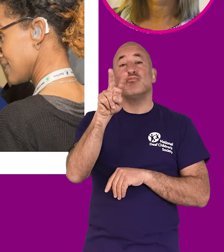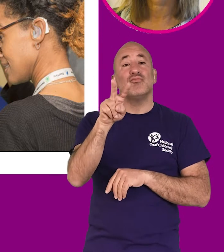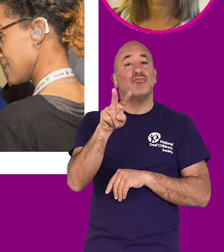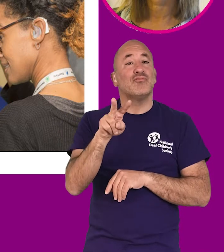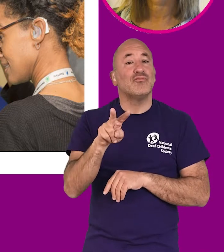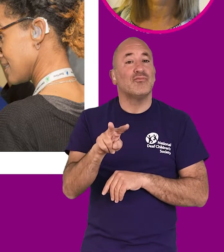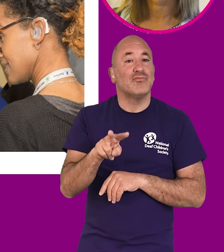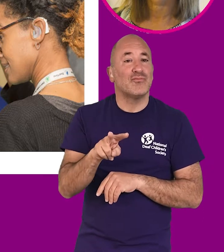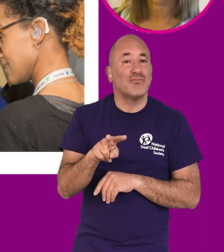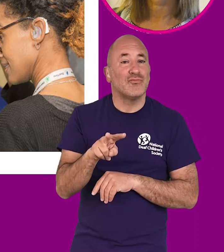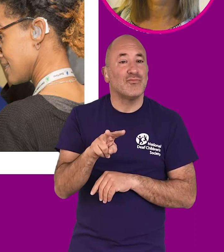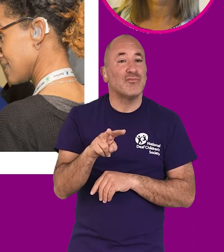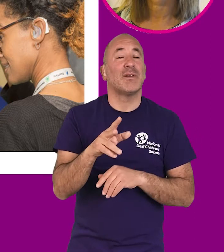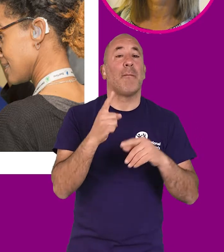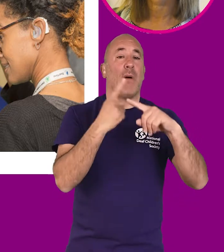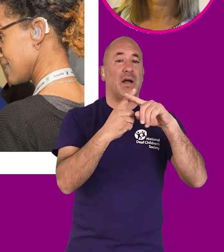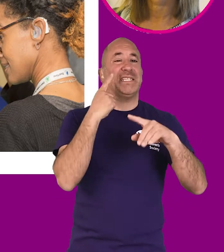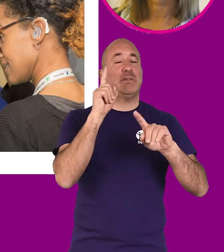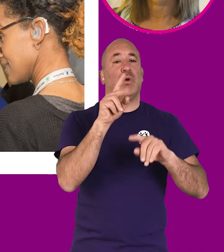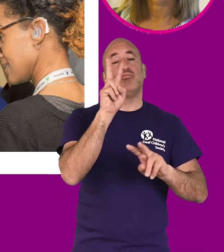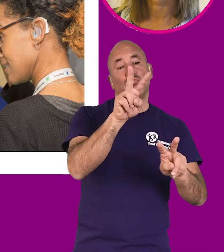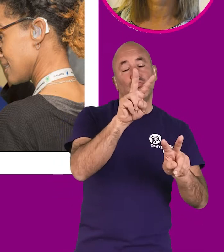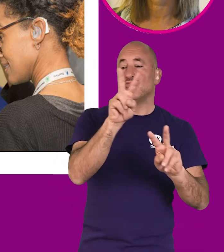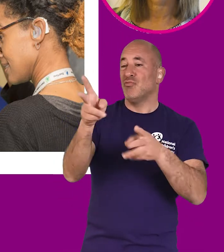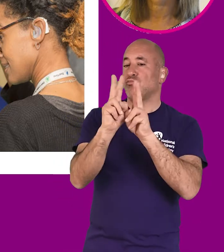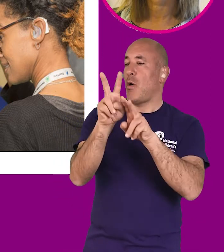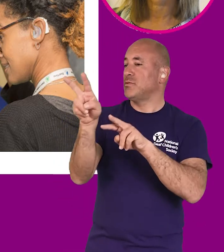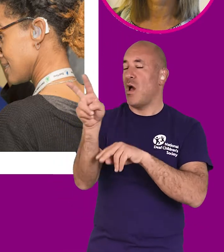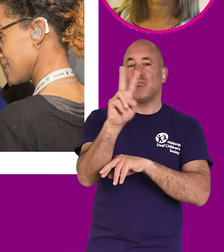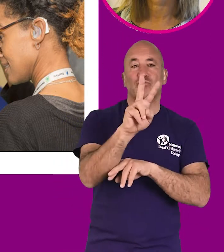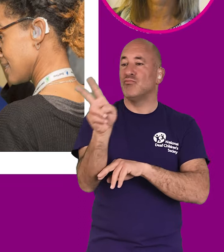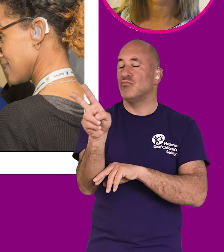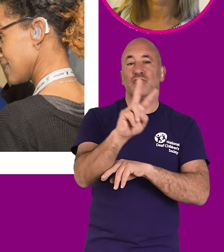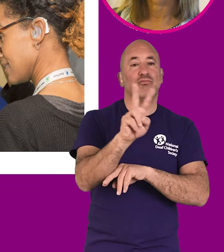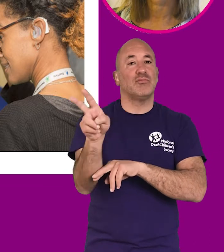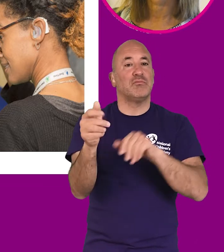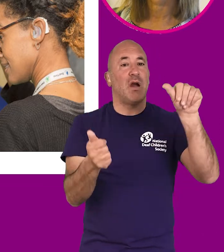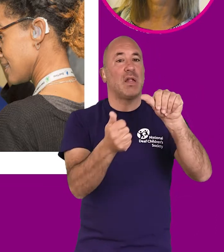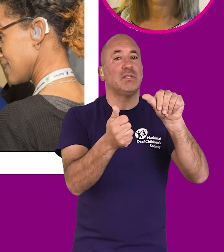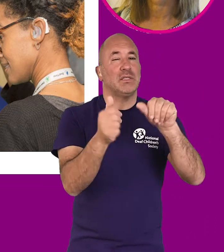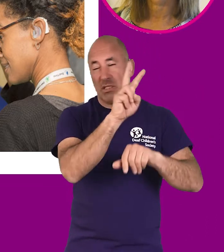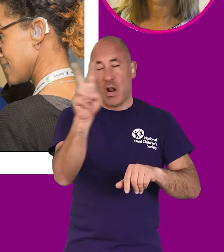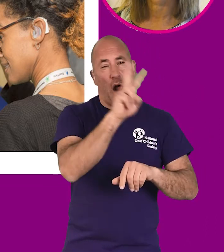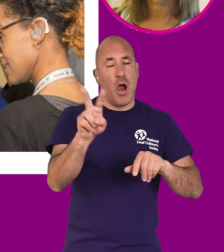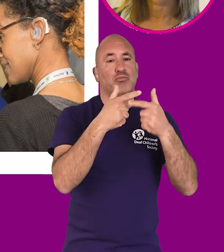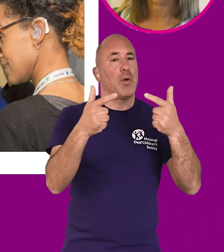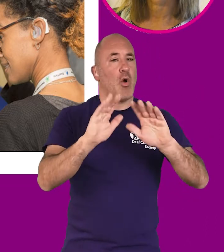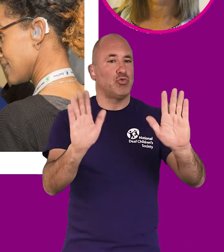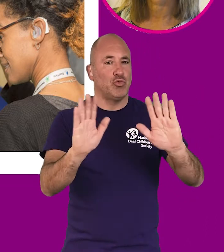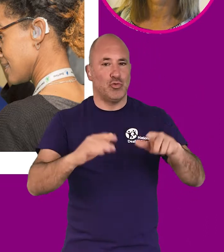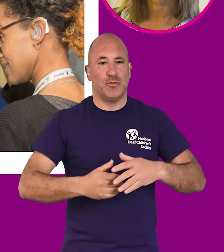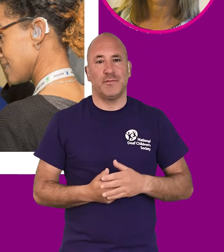it makes it much easier to digest and much easier to look from quicker, to look between the interpreter and the